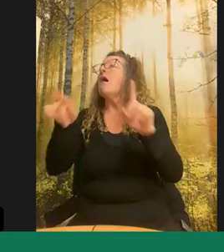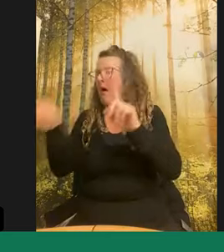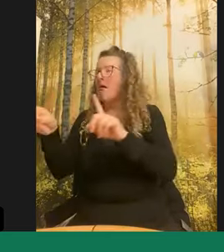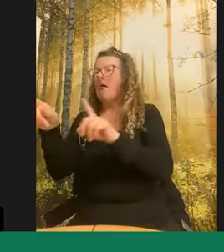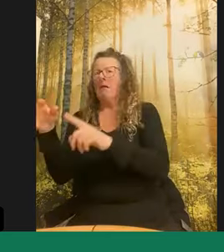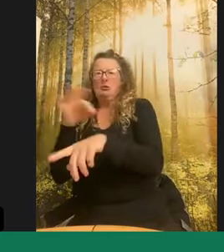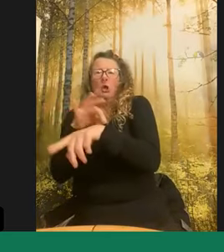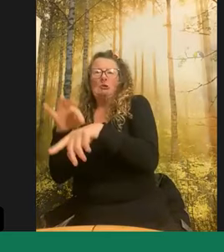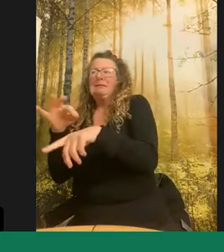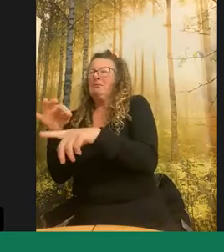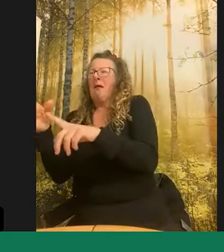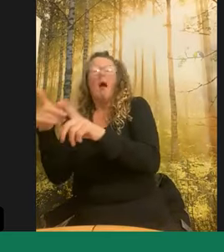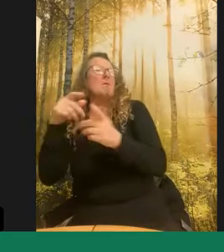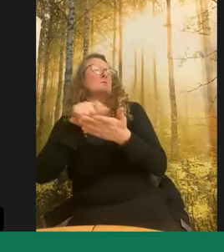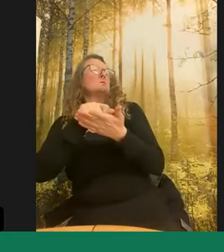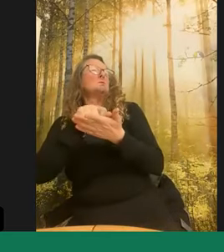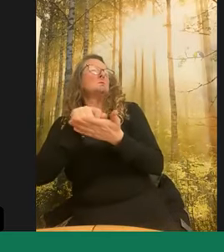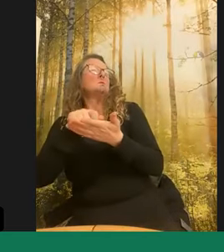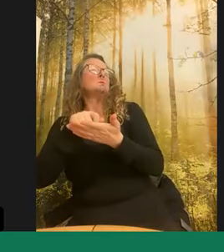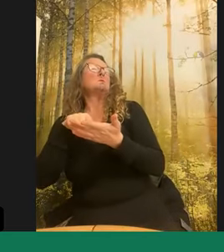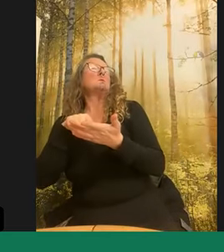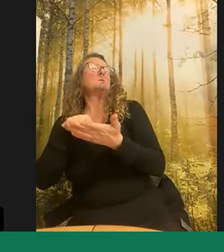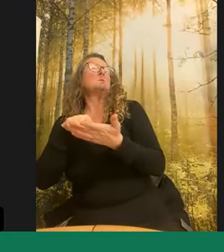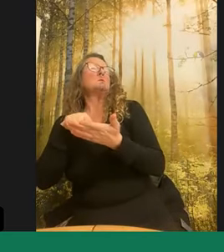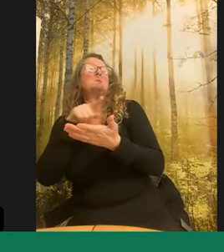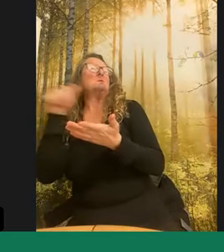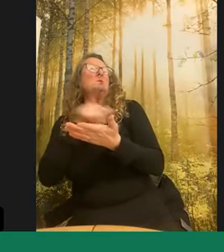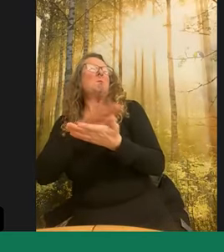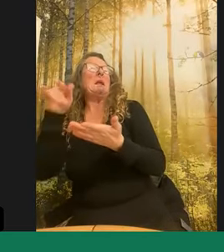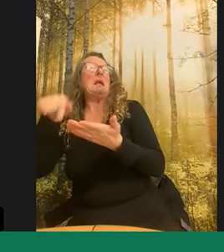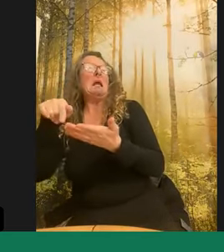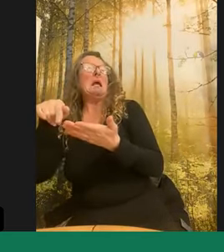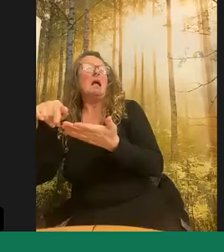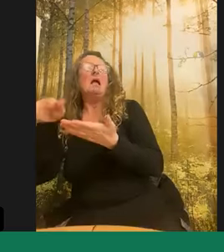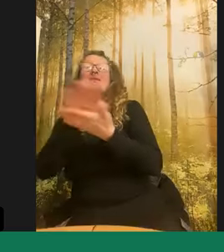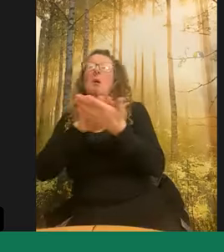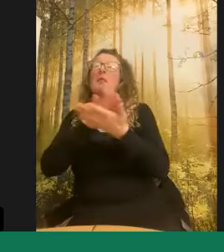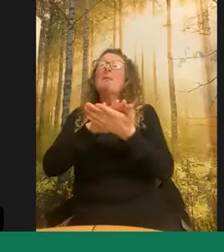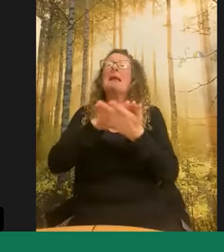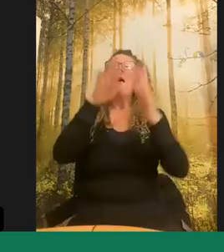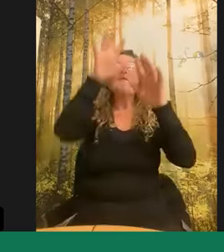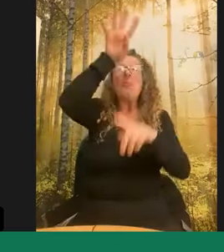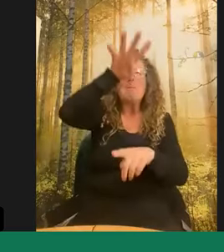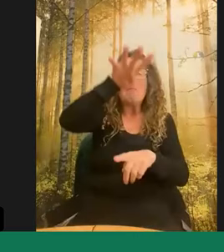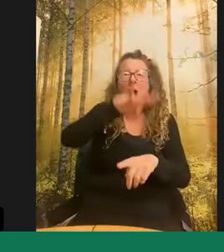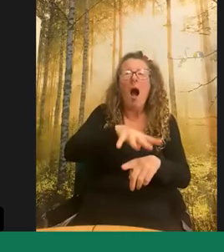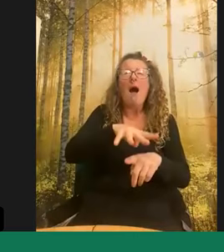that those bars on Hearst medicine cabinet have many meetings. One of those is that reference to